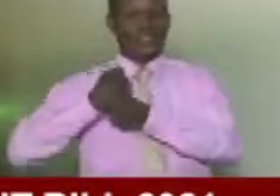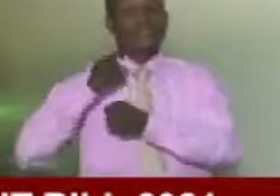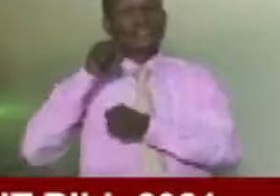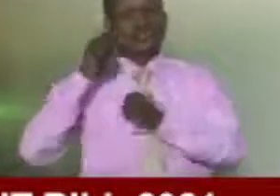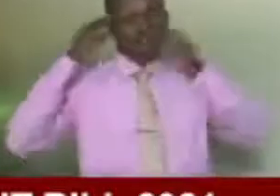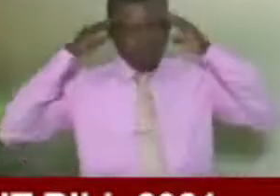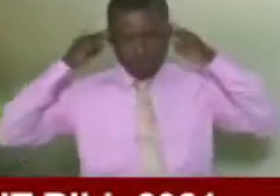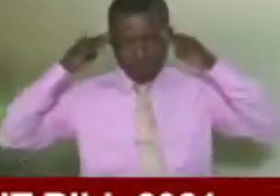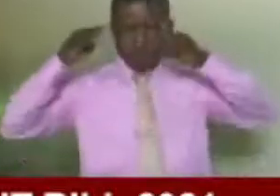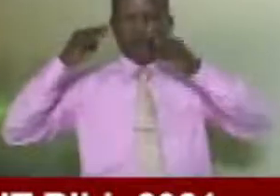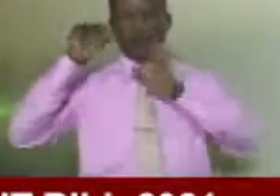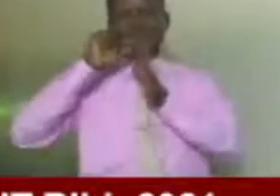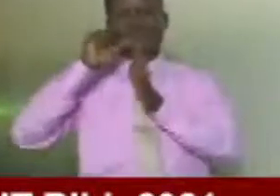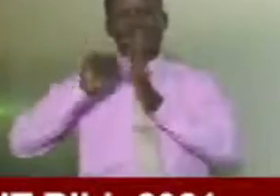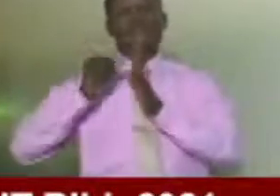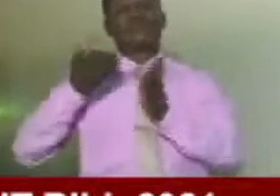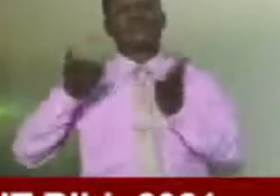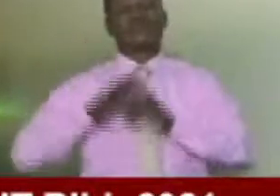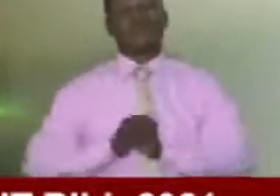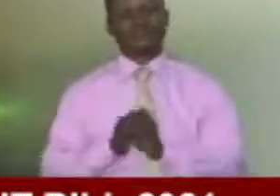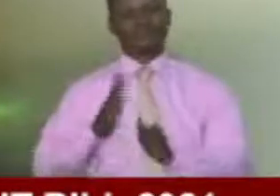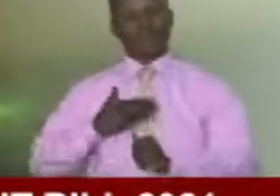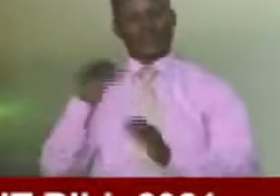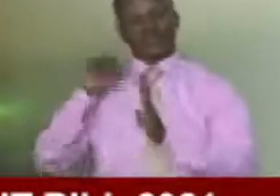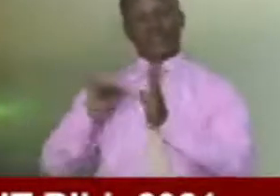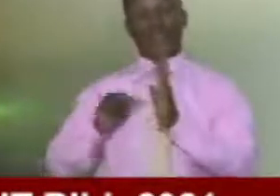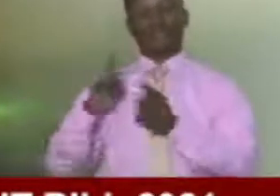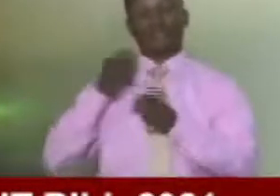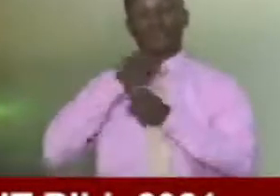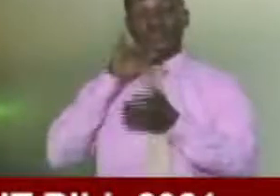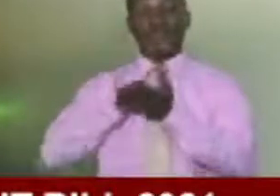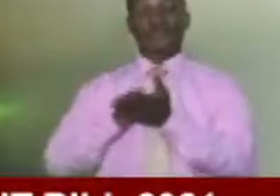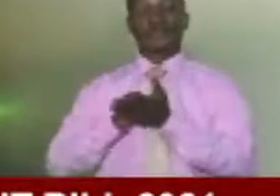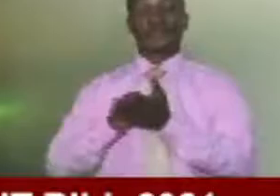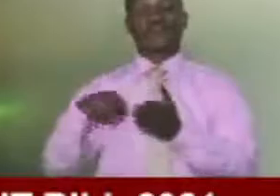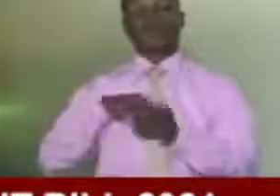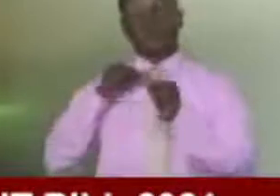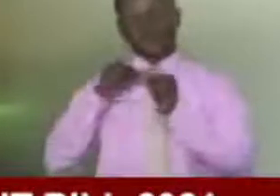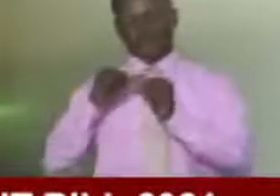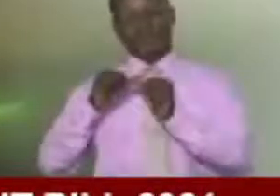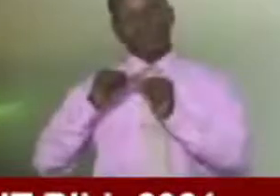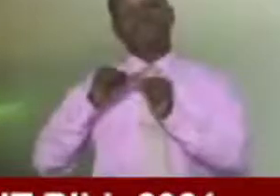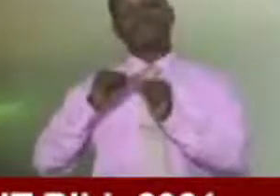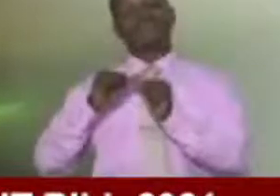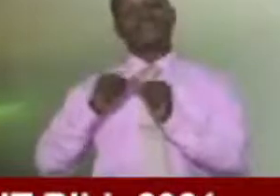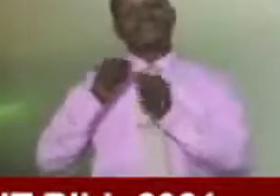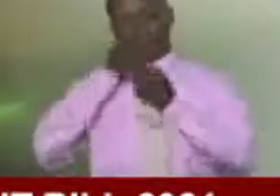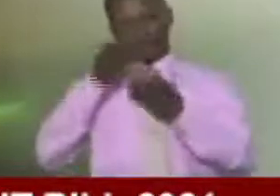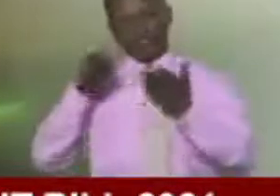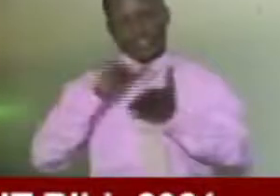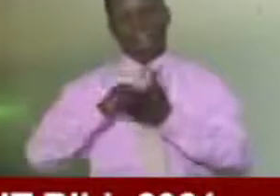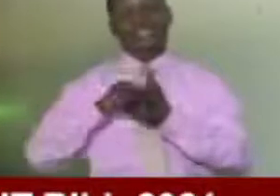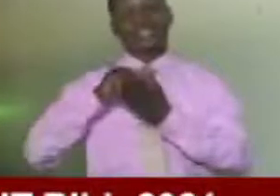is your agenda? Well, our agenda is to ensure that our citizens will keep the demand on, that we need the electoral bill passed into